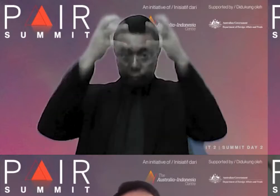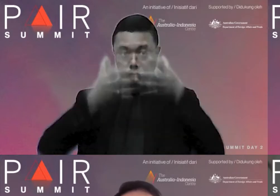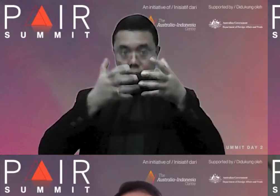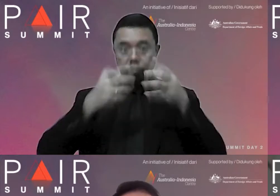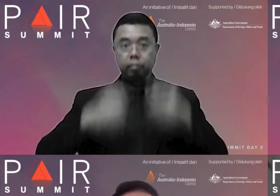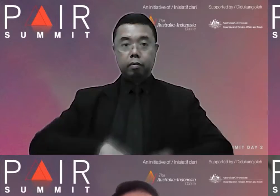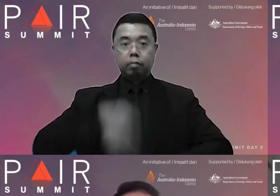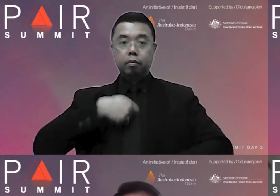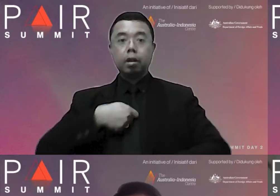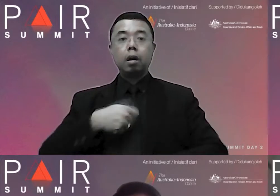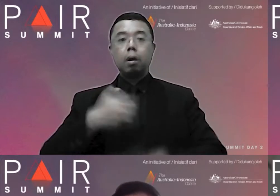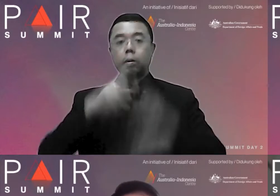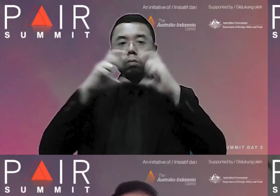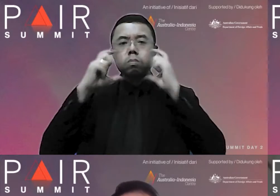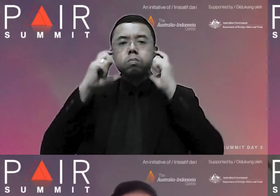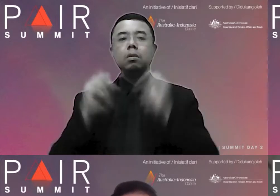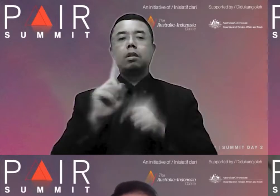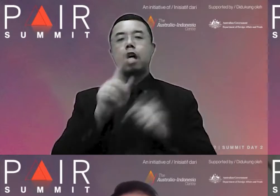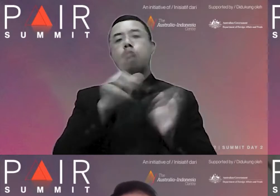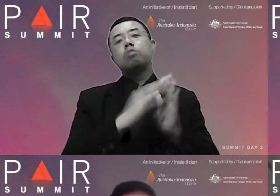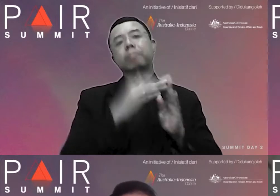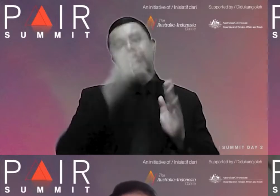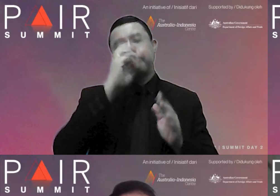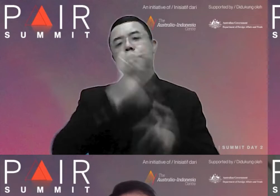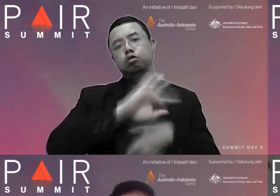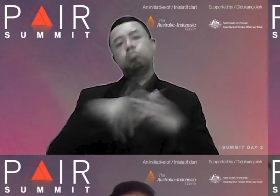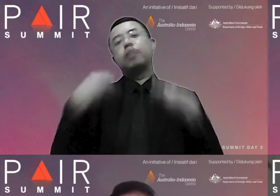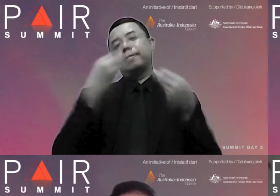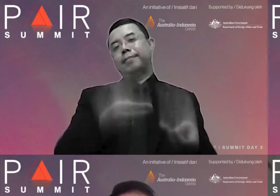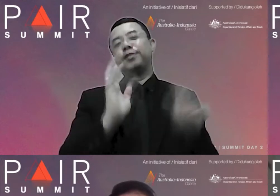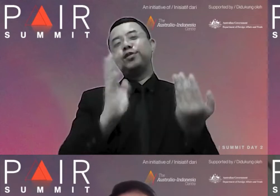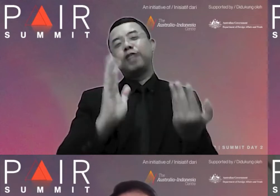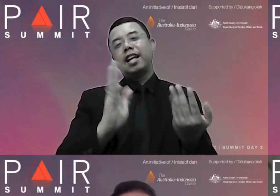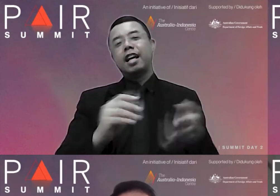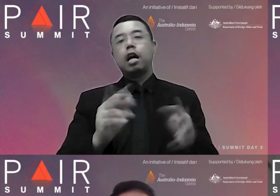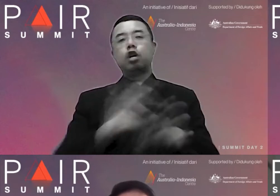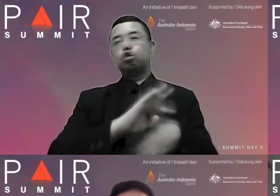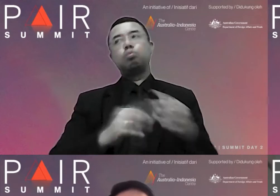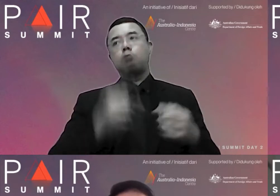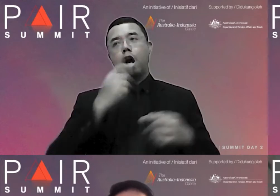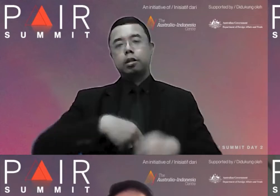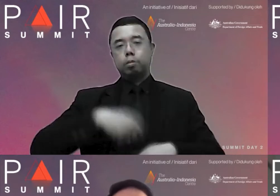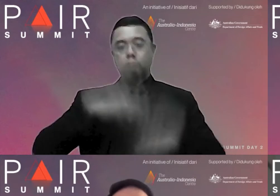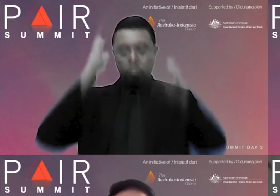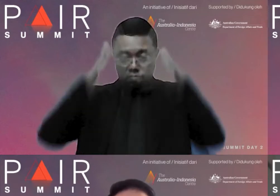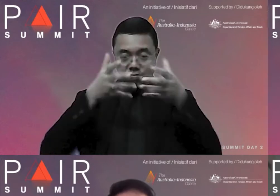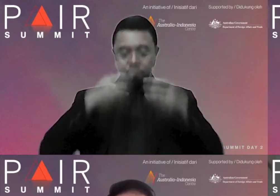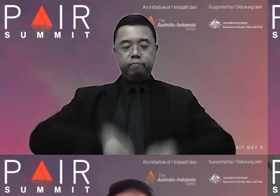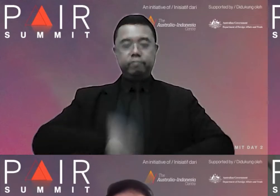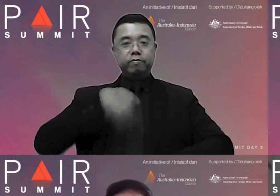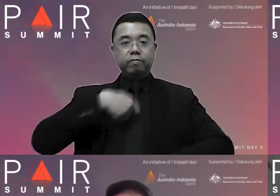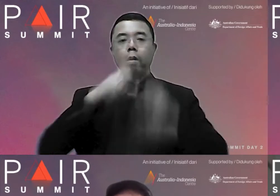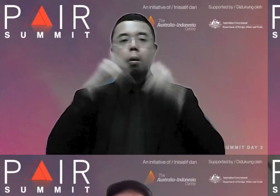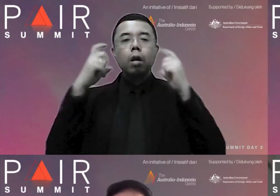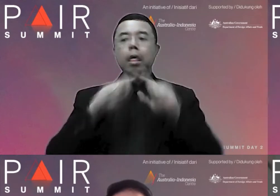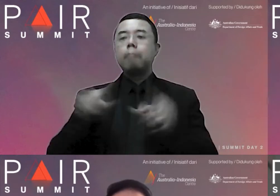staff have been fully provided by all PPEs. But in other hospital, staff have to purchase their own